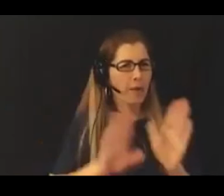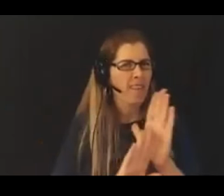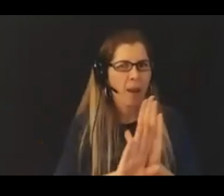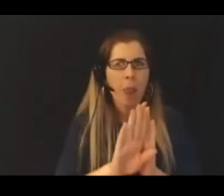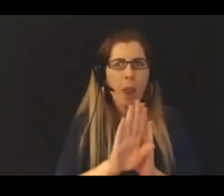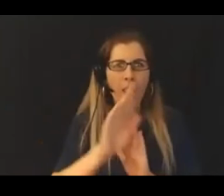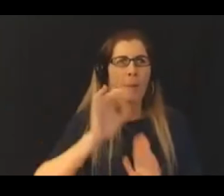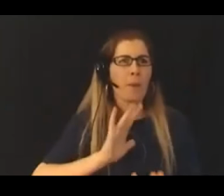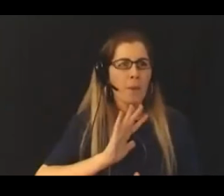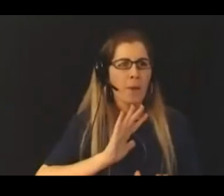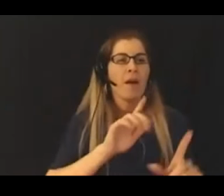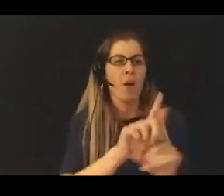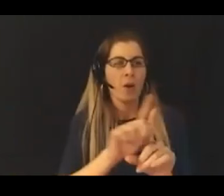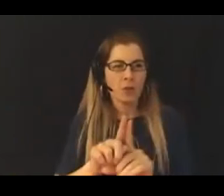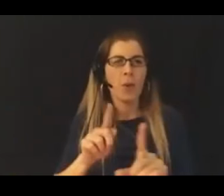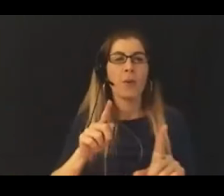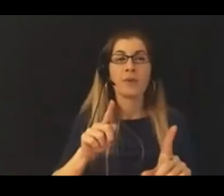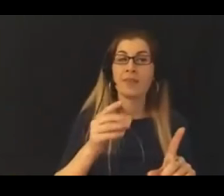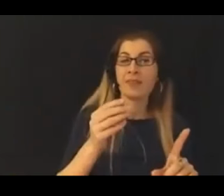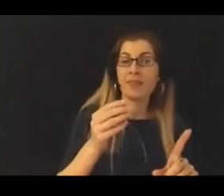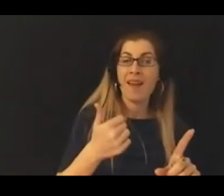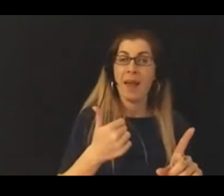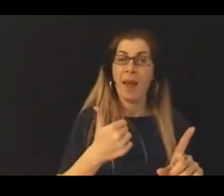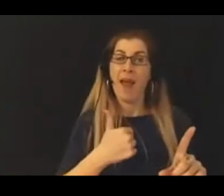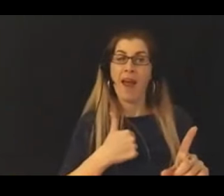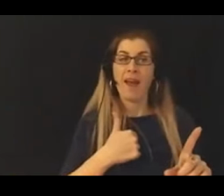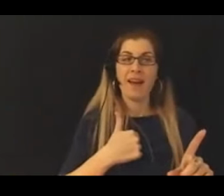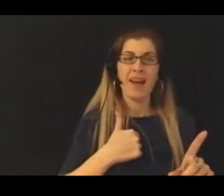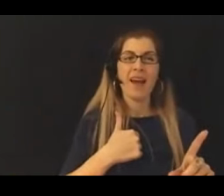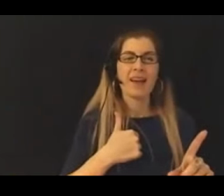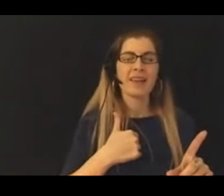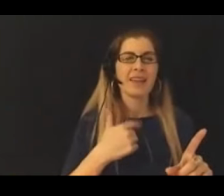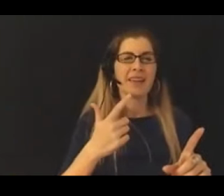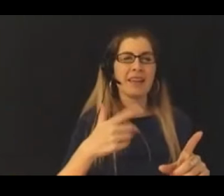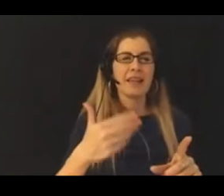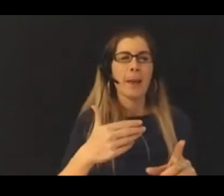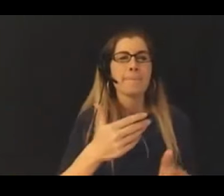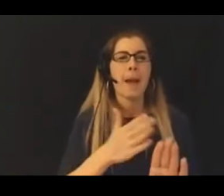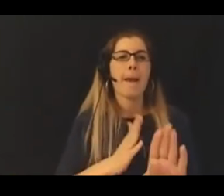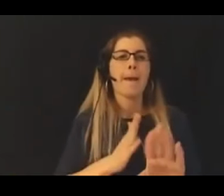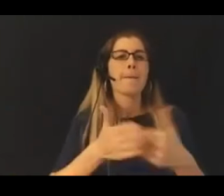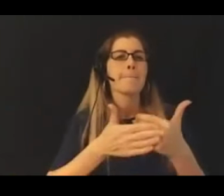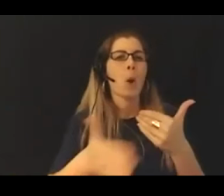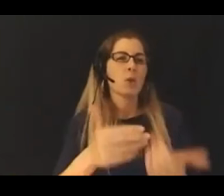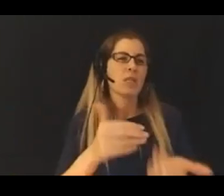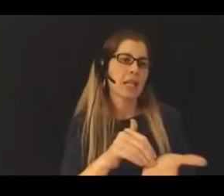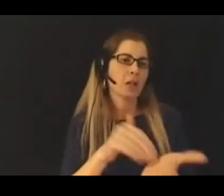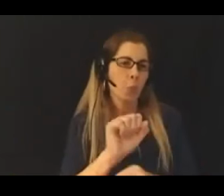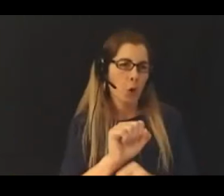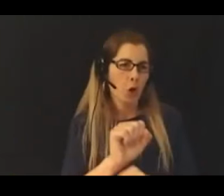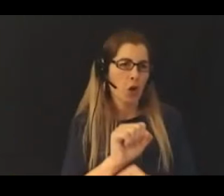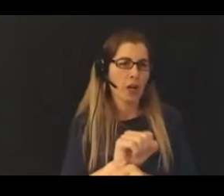to combine my interests a little bit there, and then did my postdoctoral work after my PhD at New